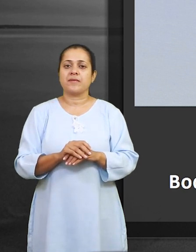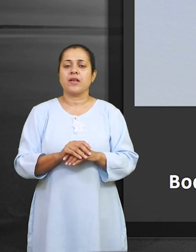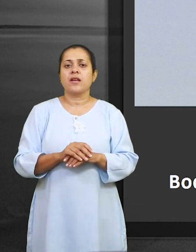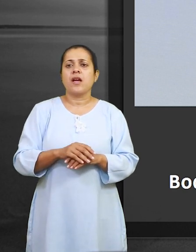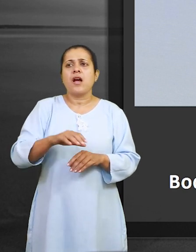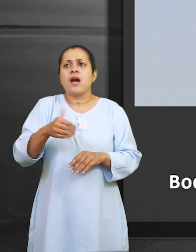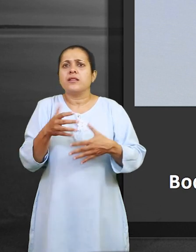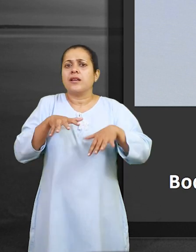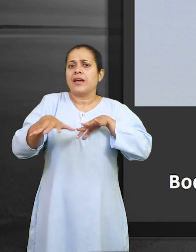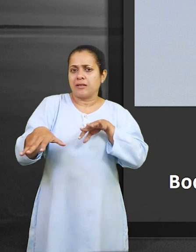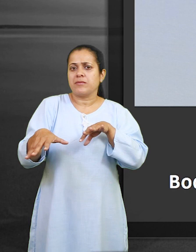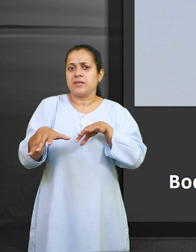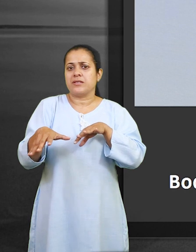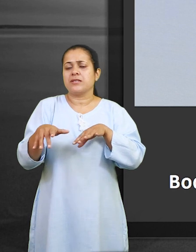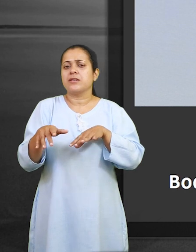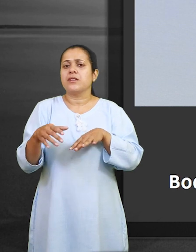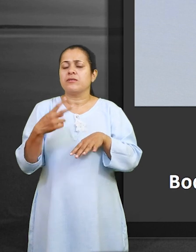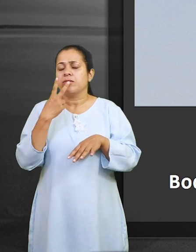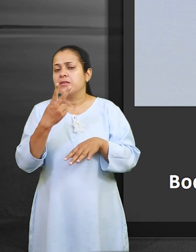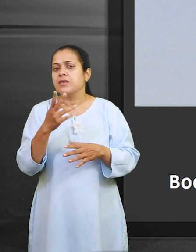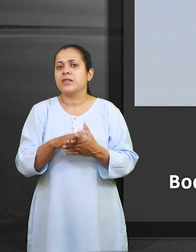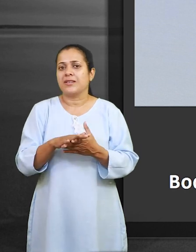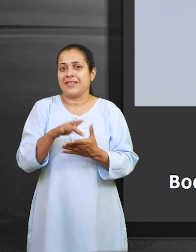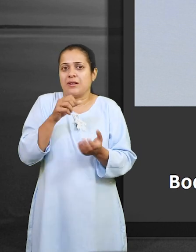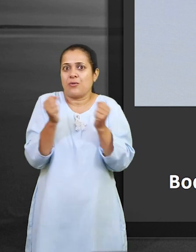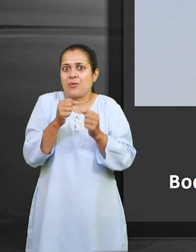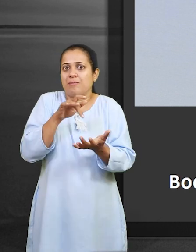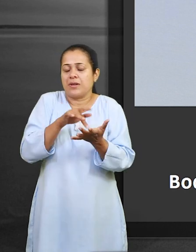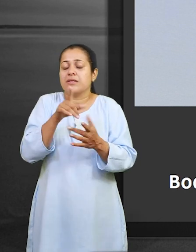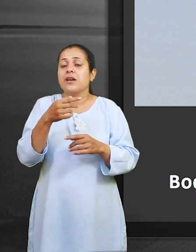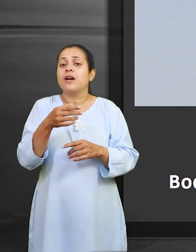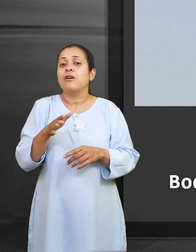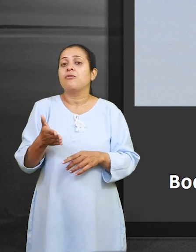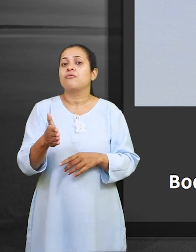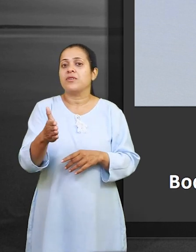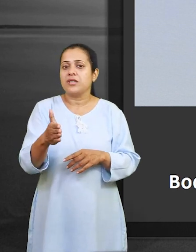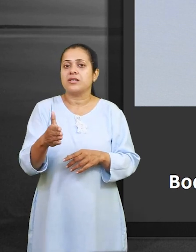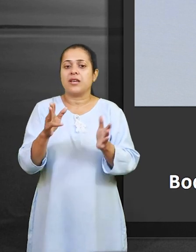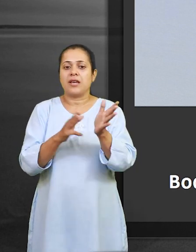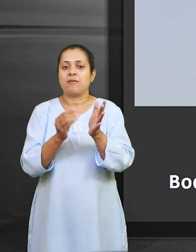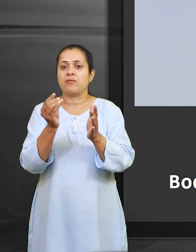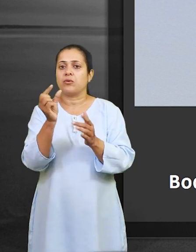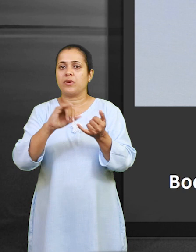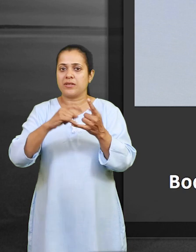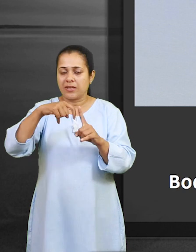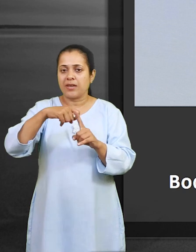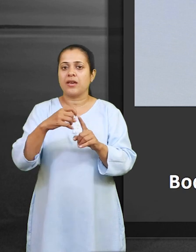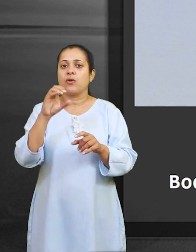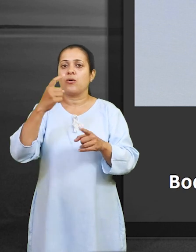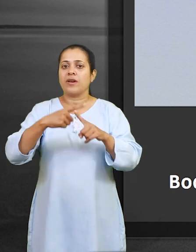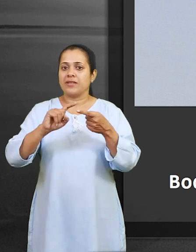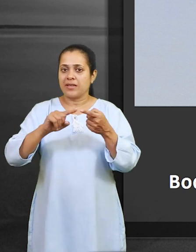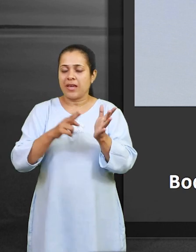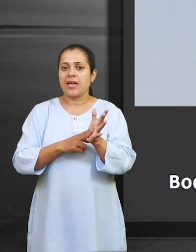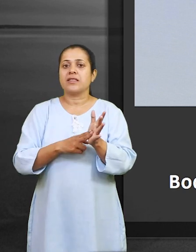other animals that are found are in polar regions are fishes, musk, oxen,